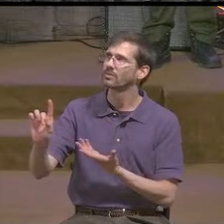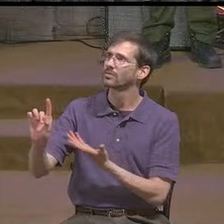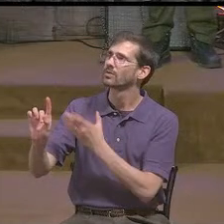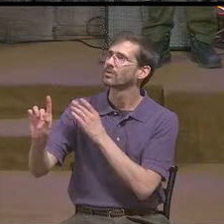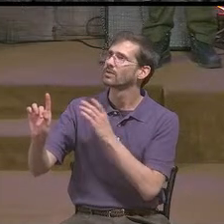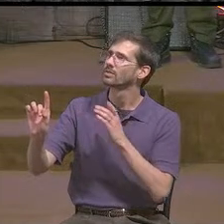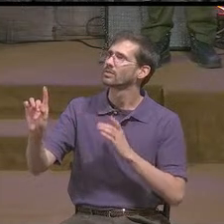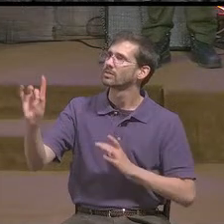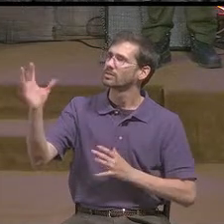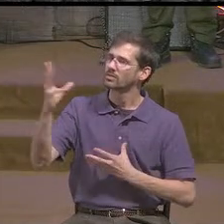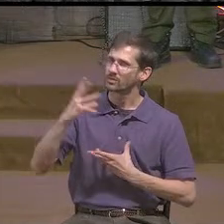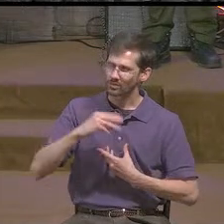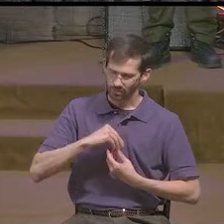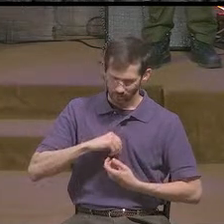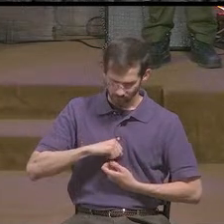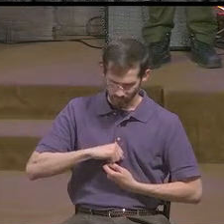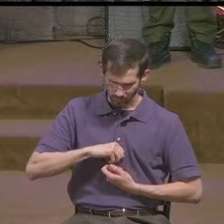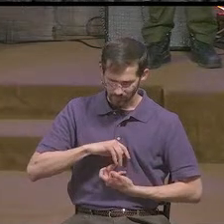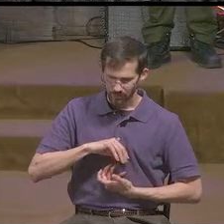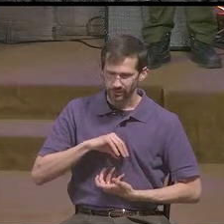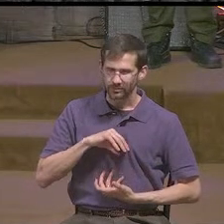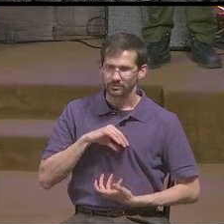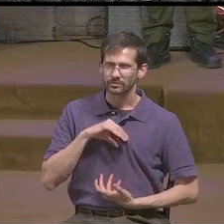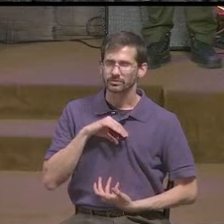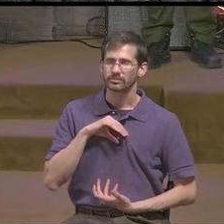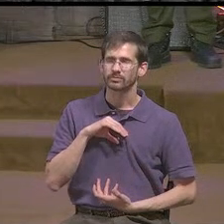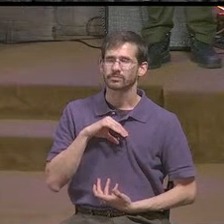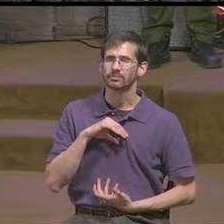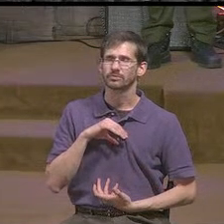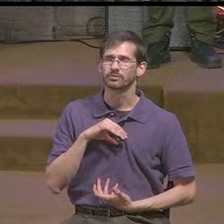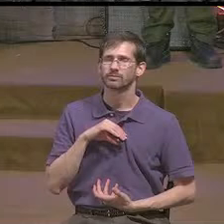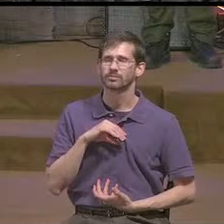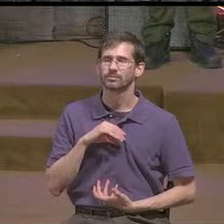as Christ is formed in me.